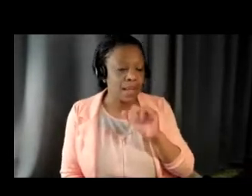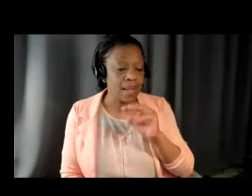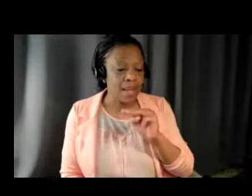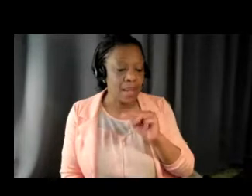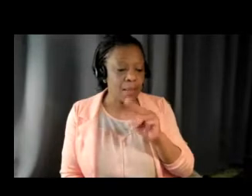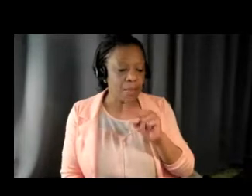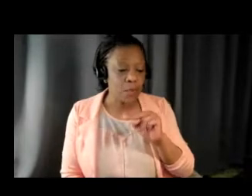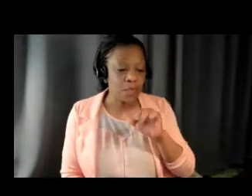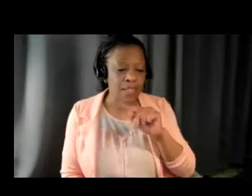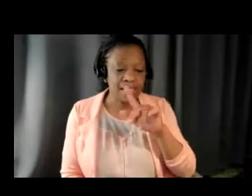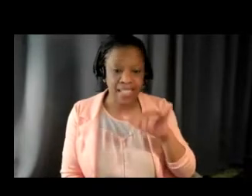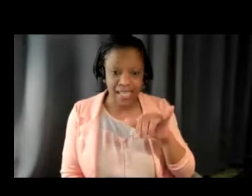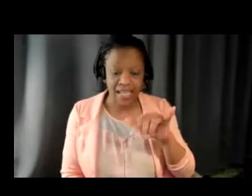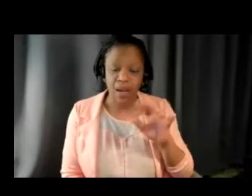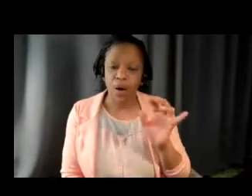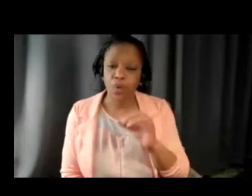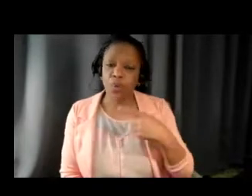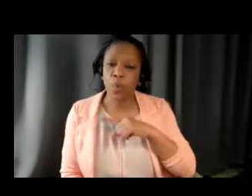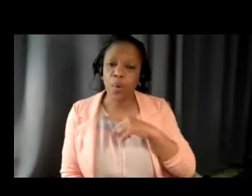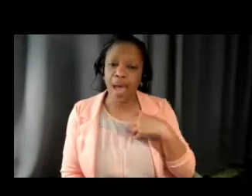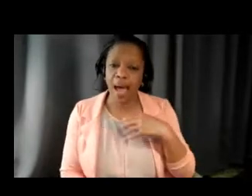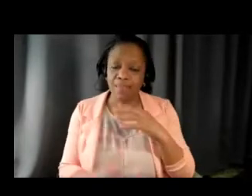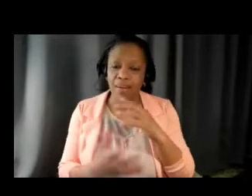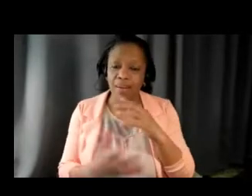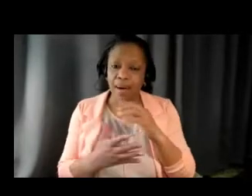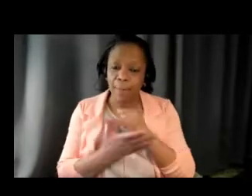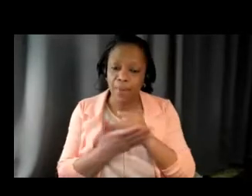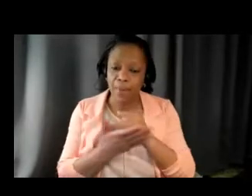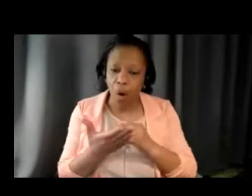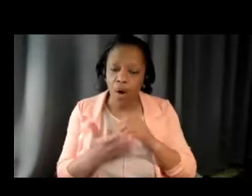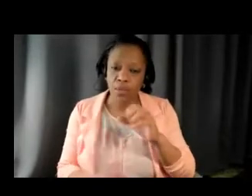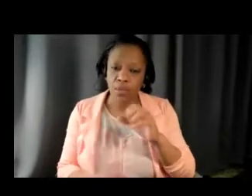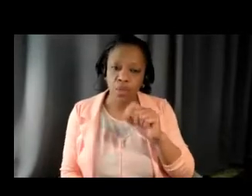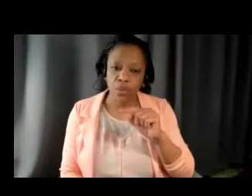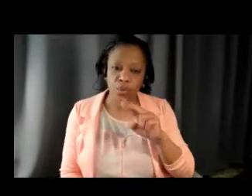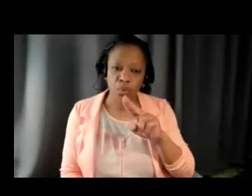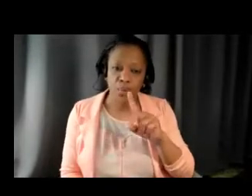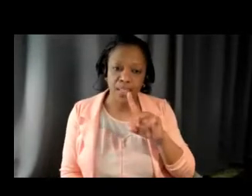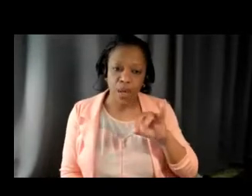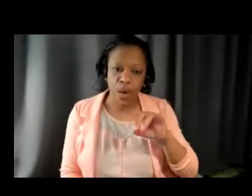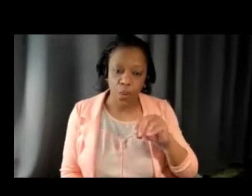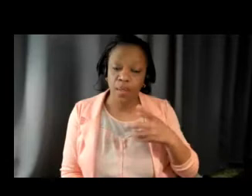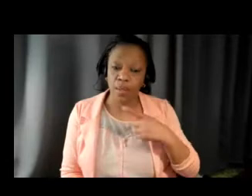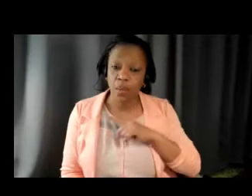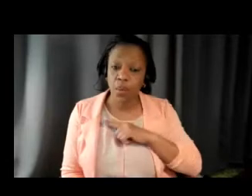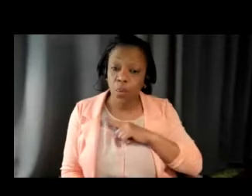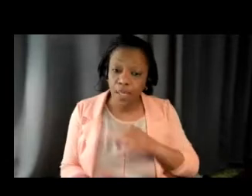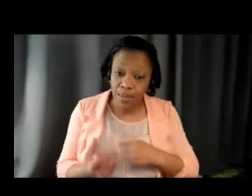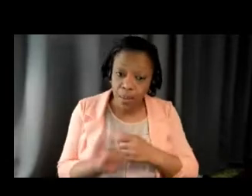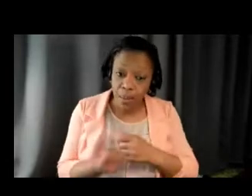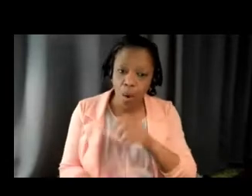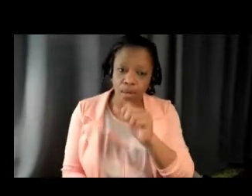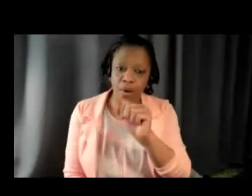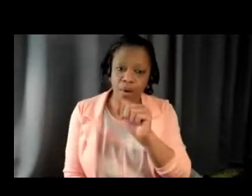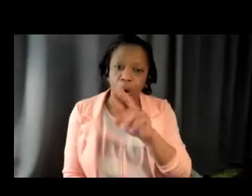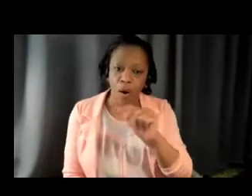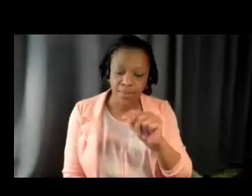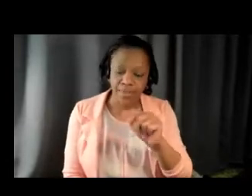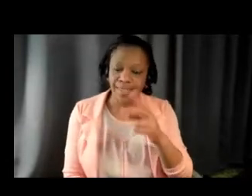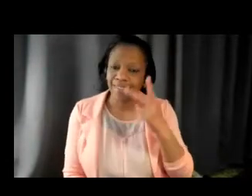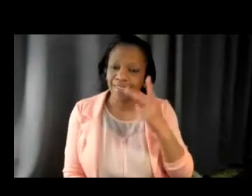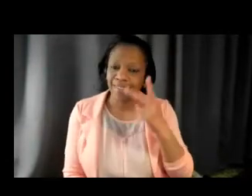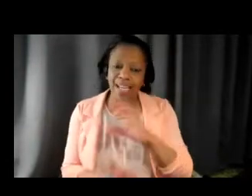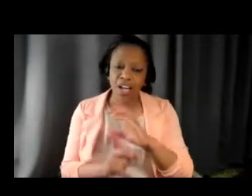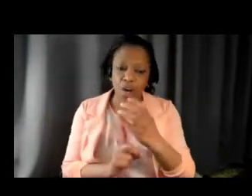studio. We also do support artists in the community, and also seeing culture as another way of building